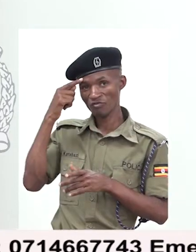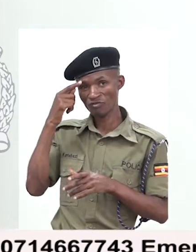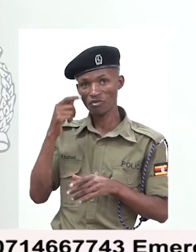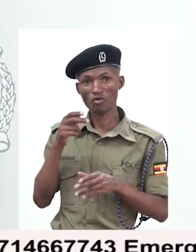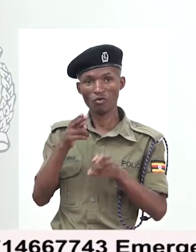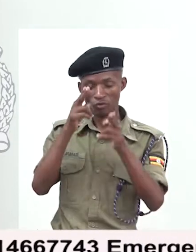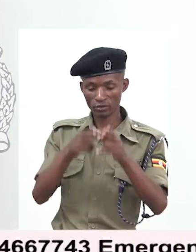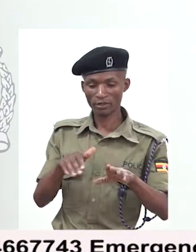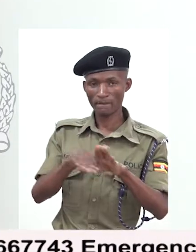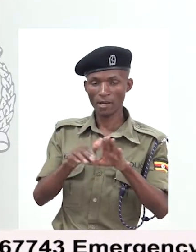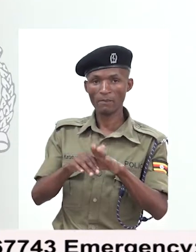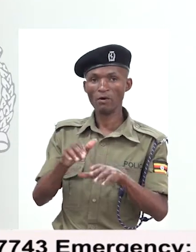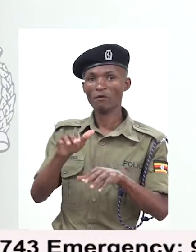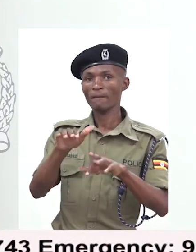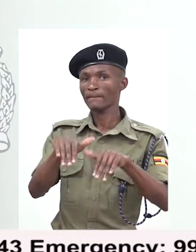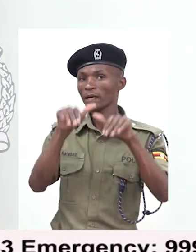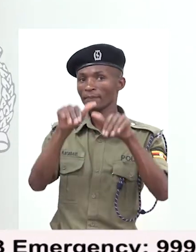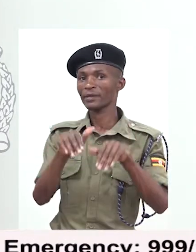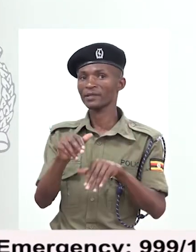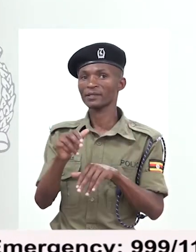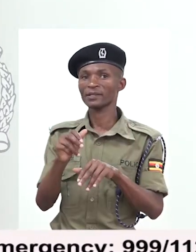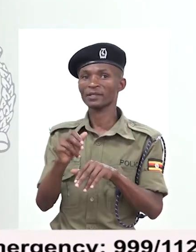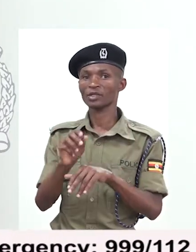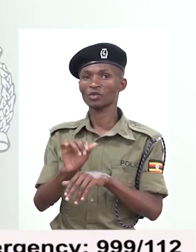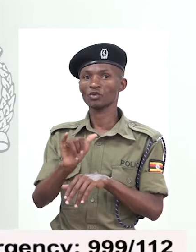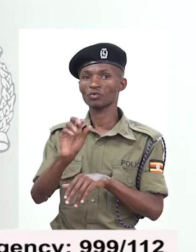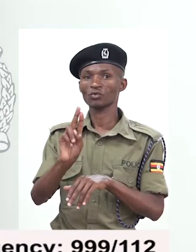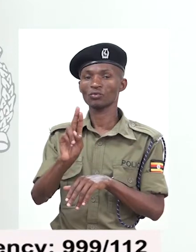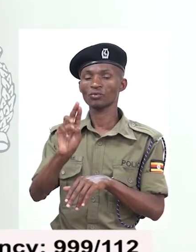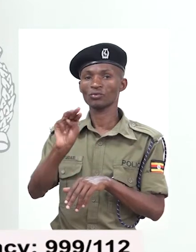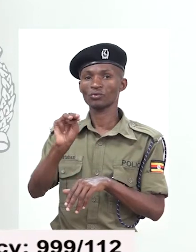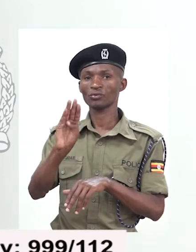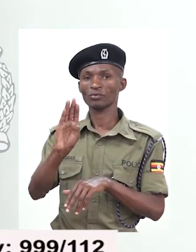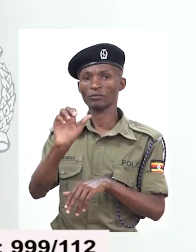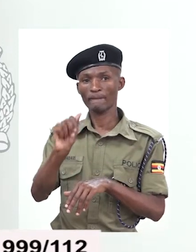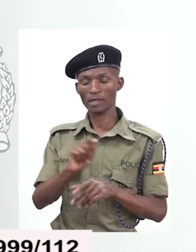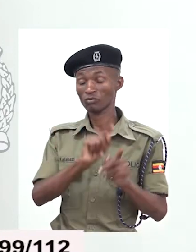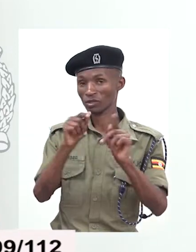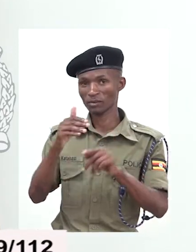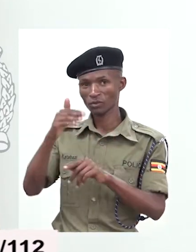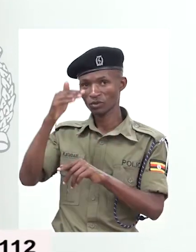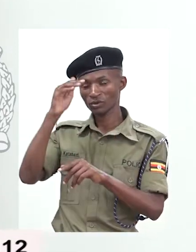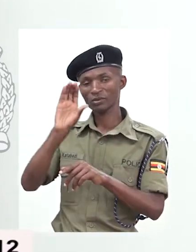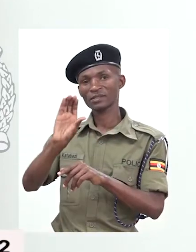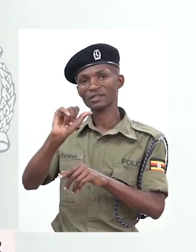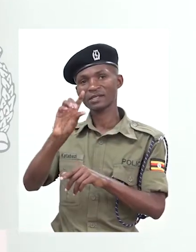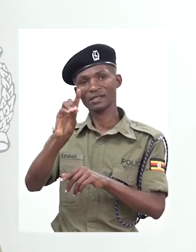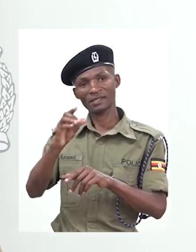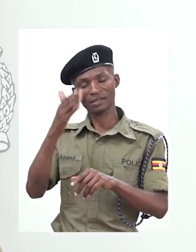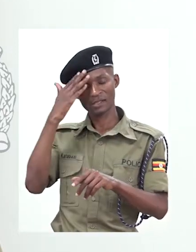Aringa South, Yumbe, to appear at CID Headquarters on the